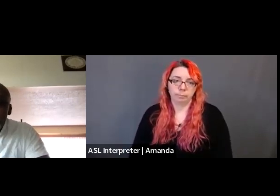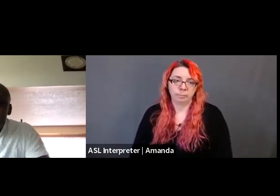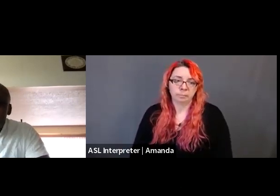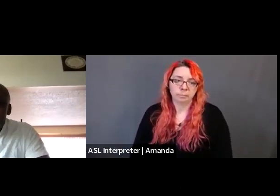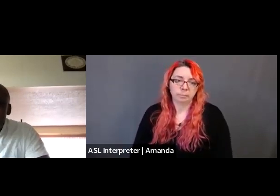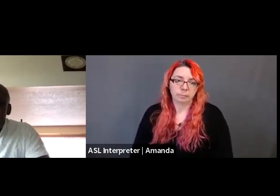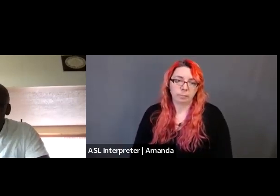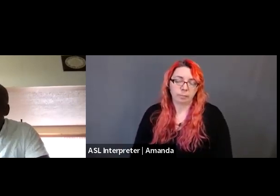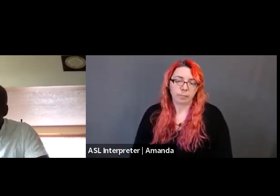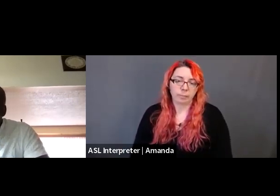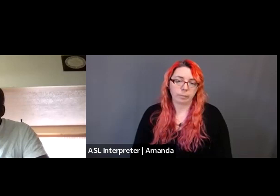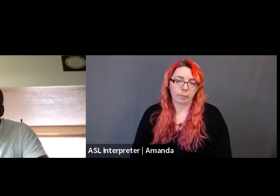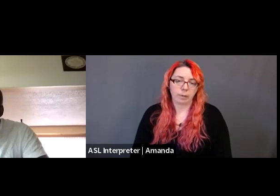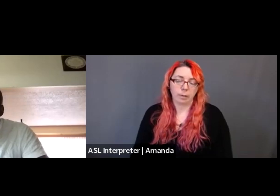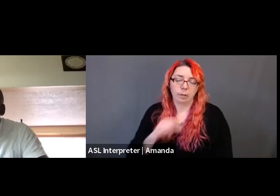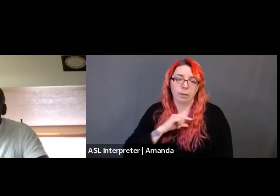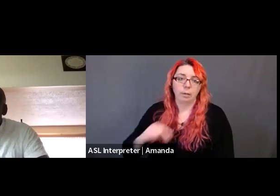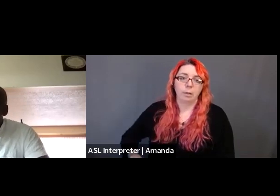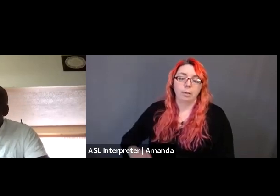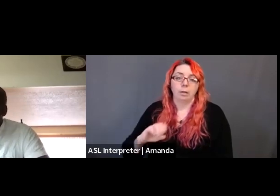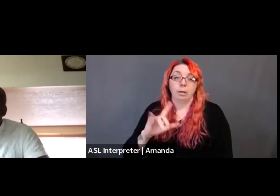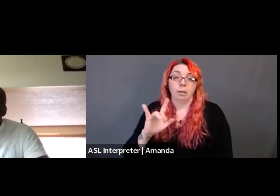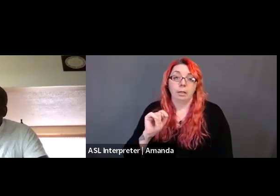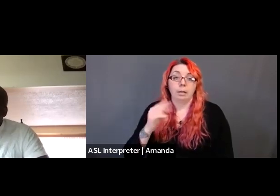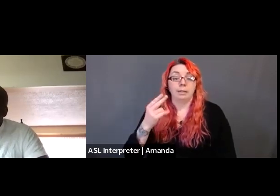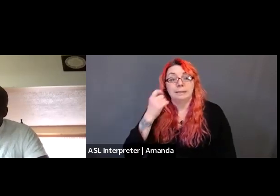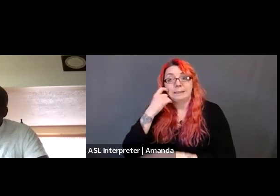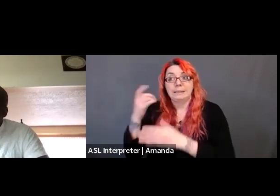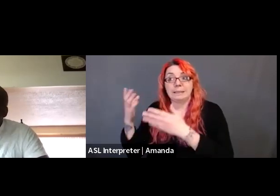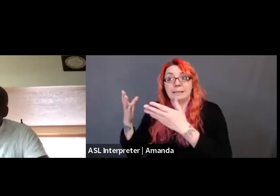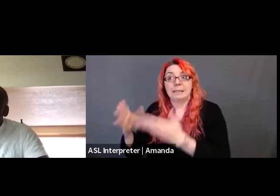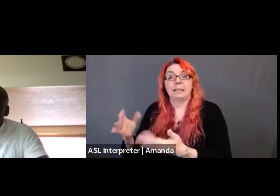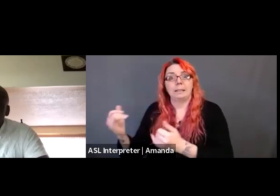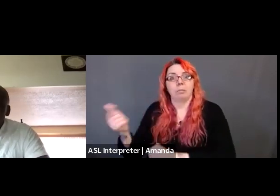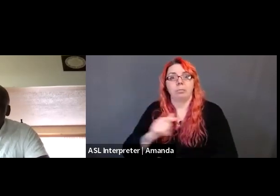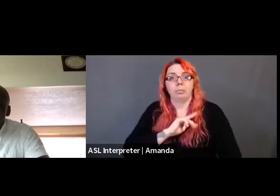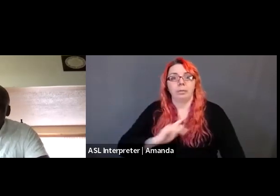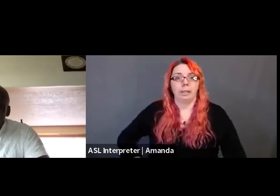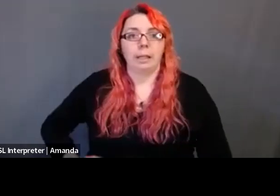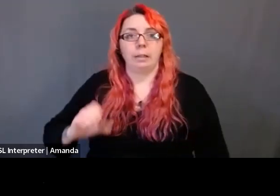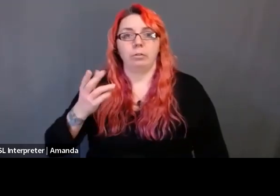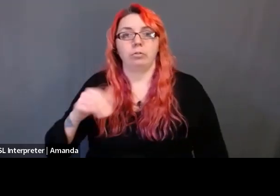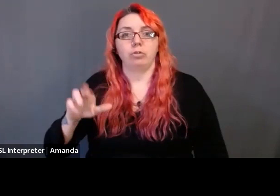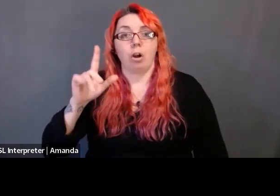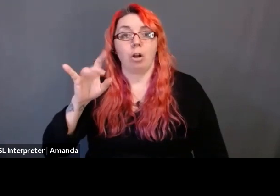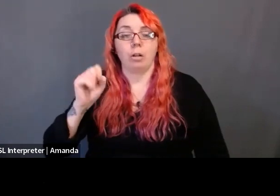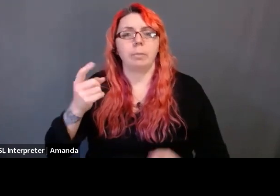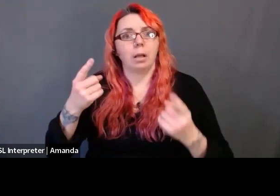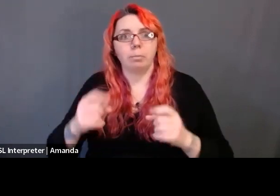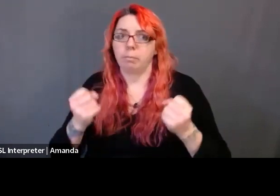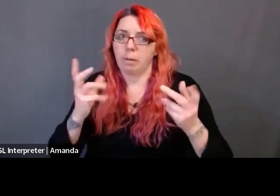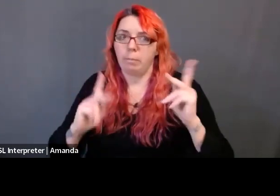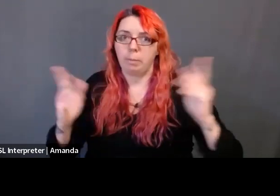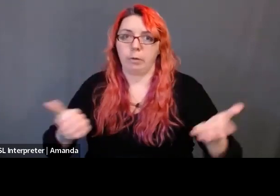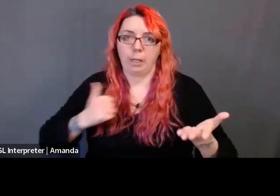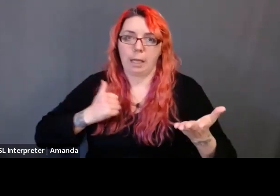Queen Elizabeth's death and the accession of King Charles has revived a long-standing debate about the monarchy's role in Canada's colonial history.